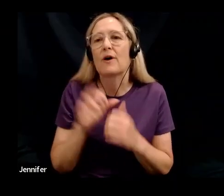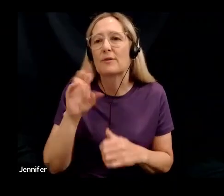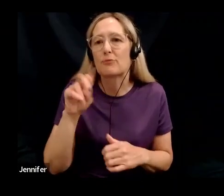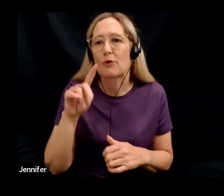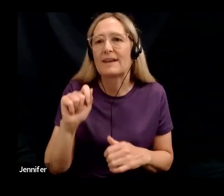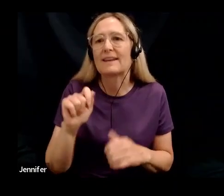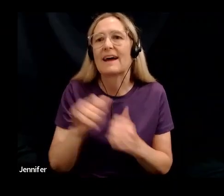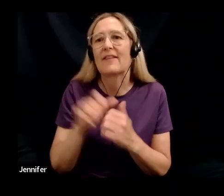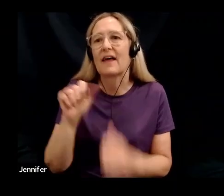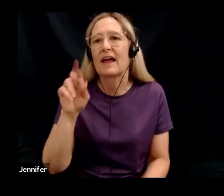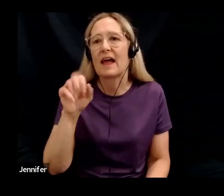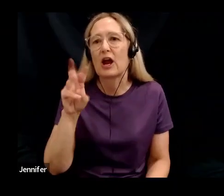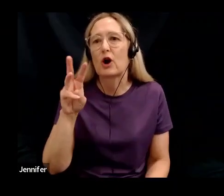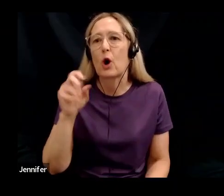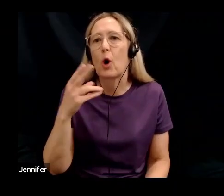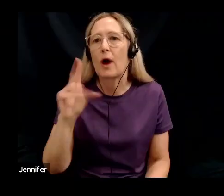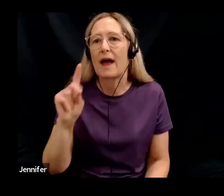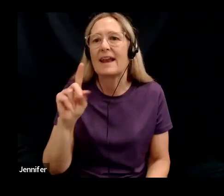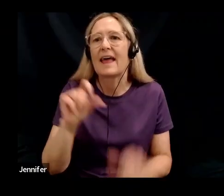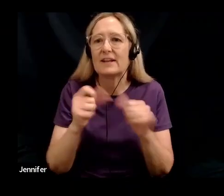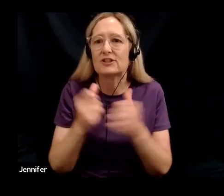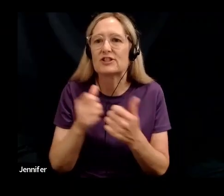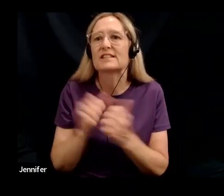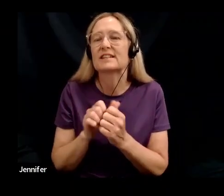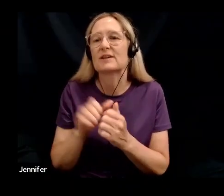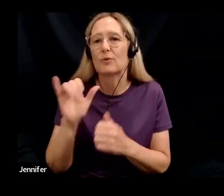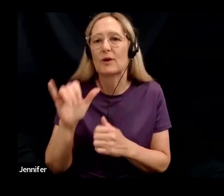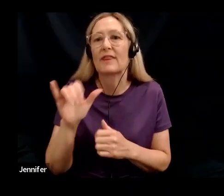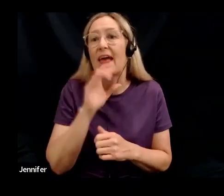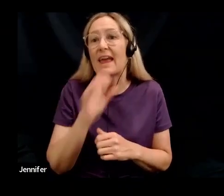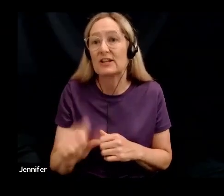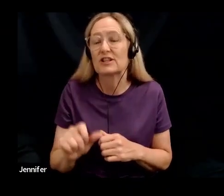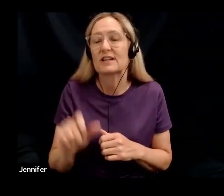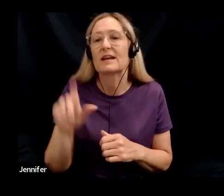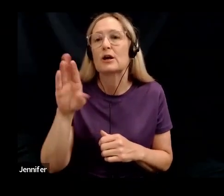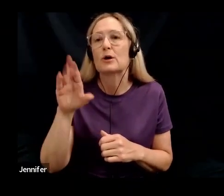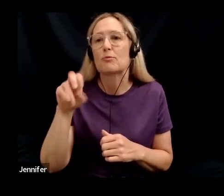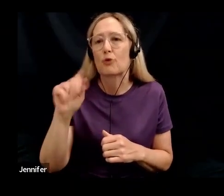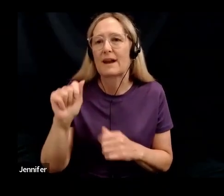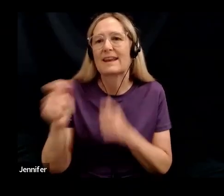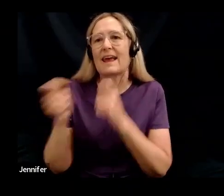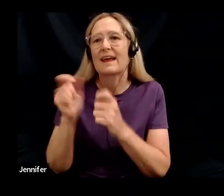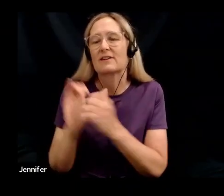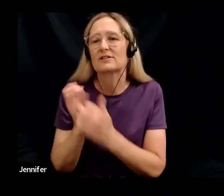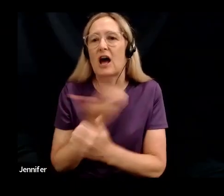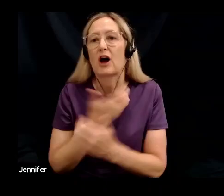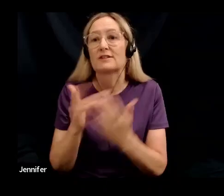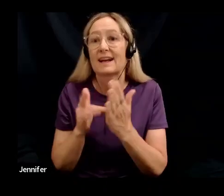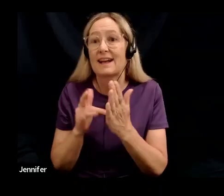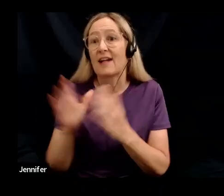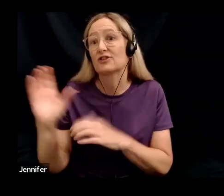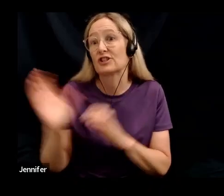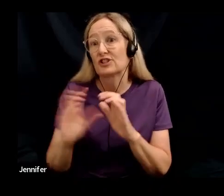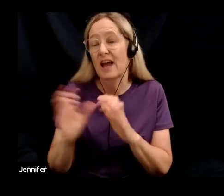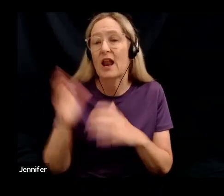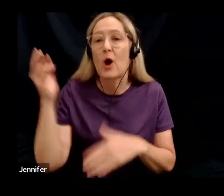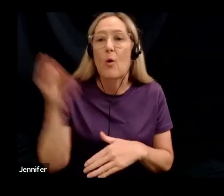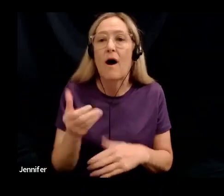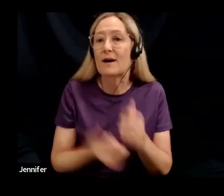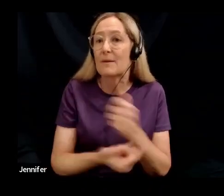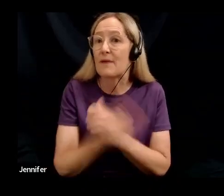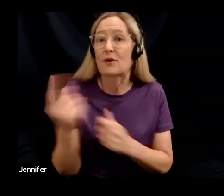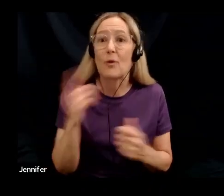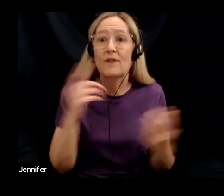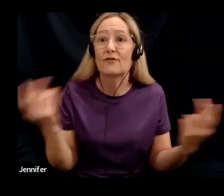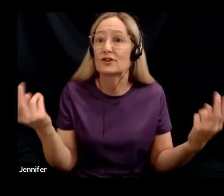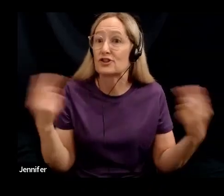Arrowhead Area Agency on Aging. Brenda will be managing our technology and chat. And we'd like to welcome you and thank you for joining